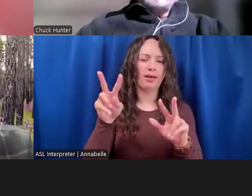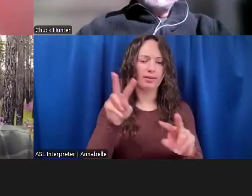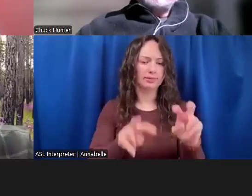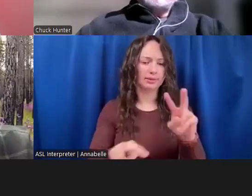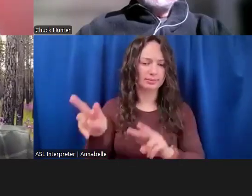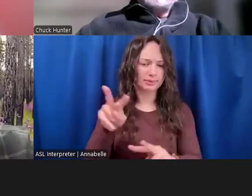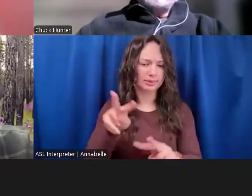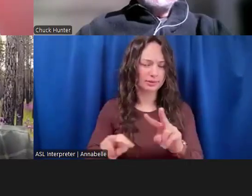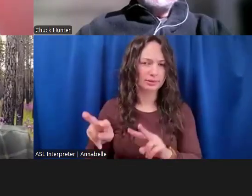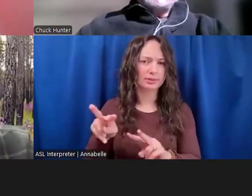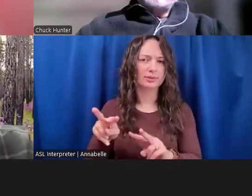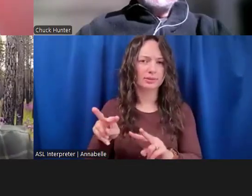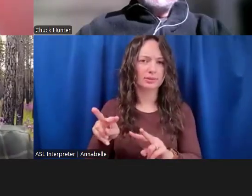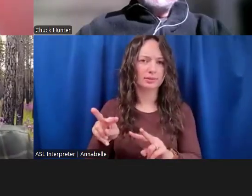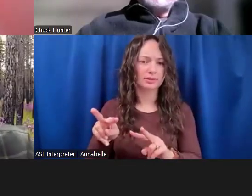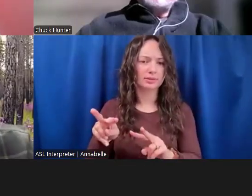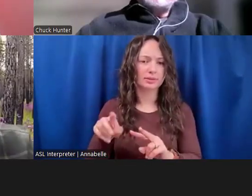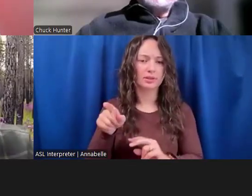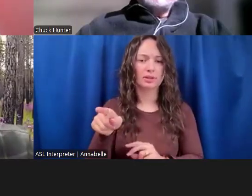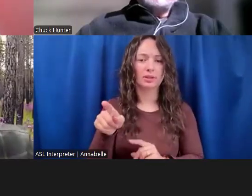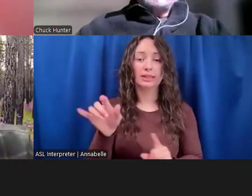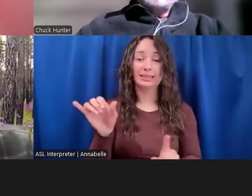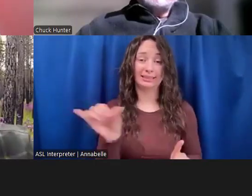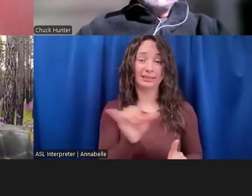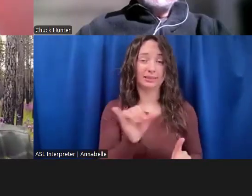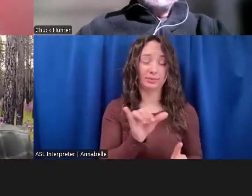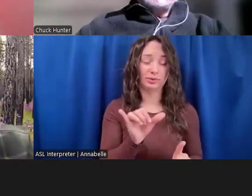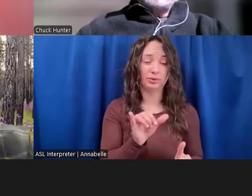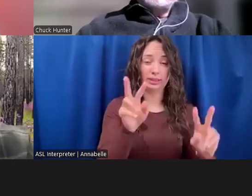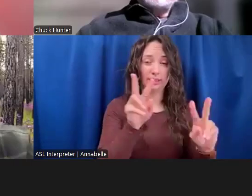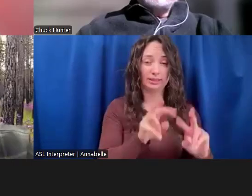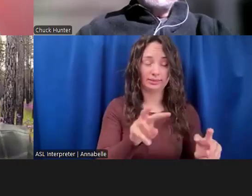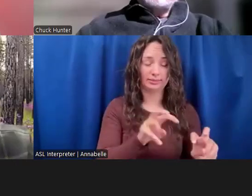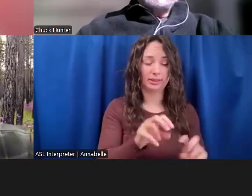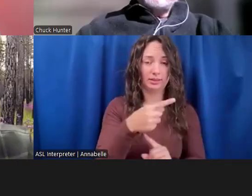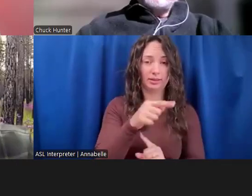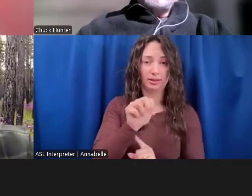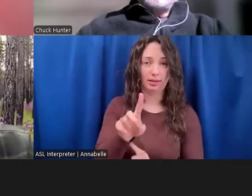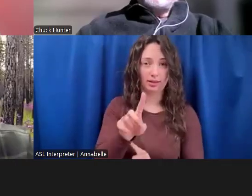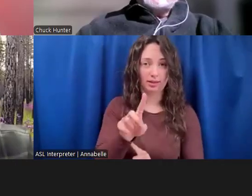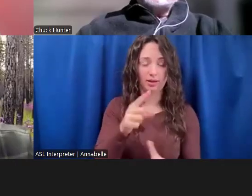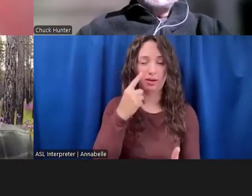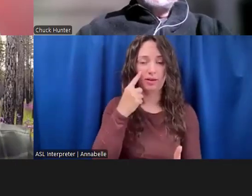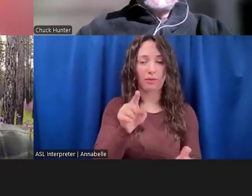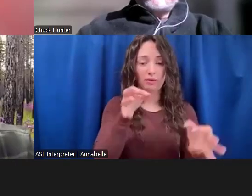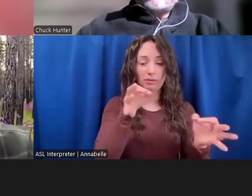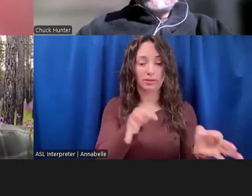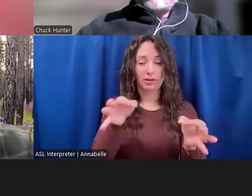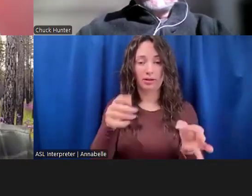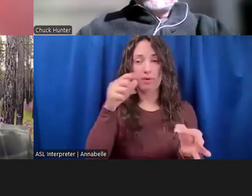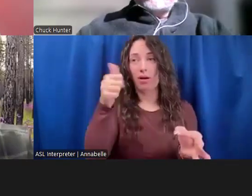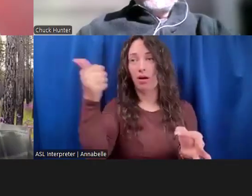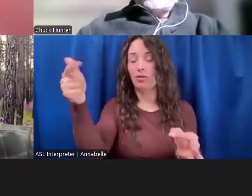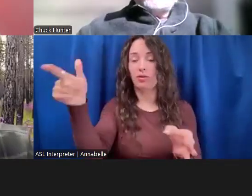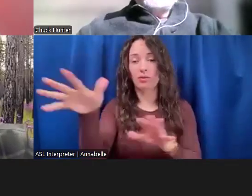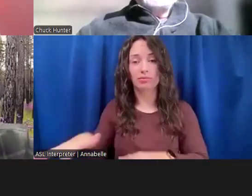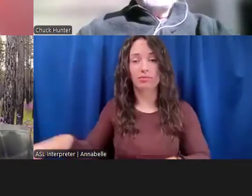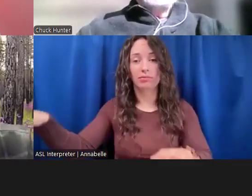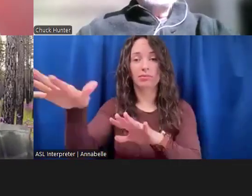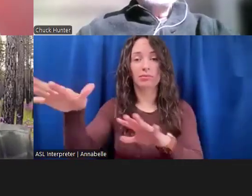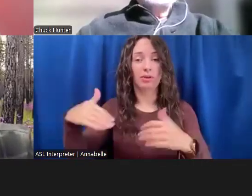there similar assessment GADs to GAD decision making for other major habitats or other parts of the